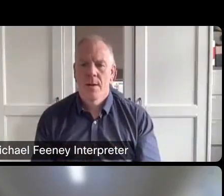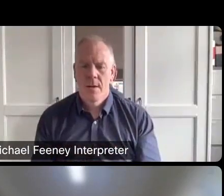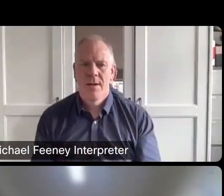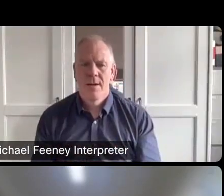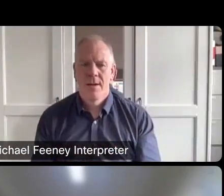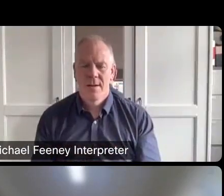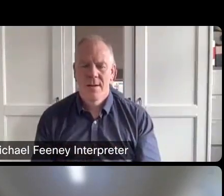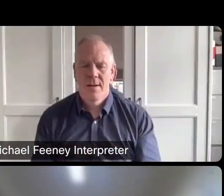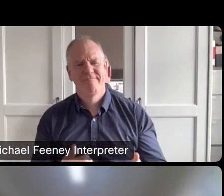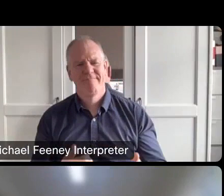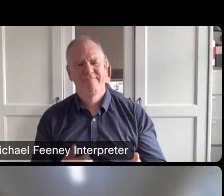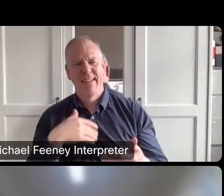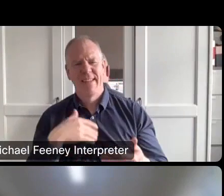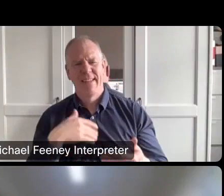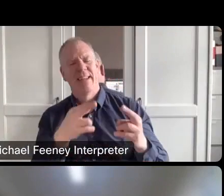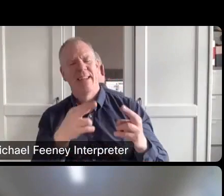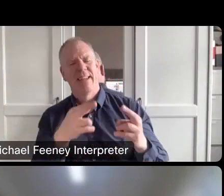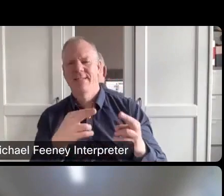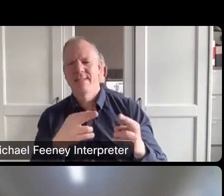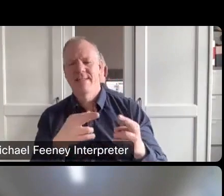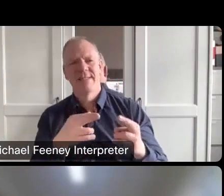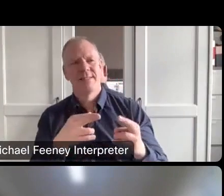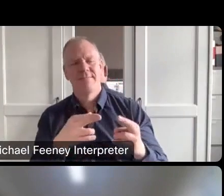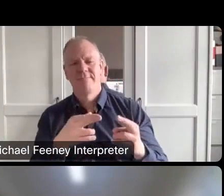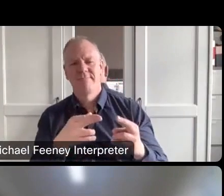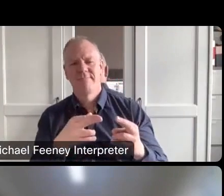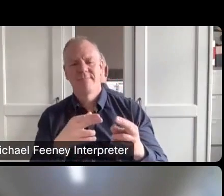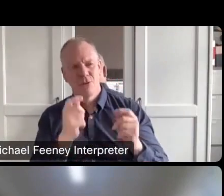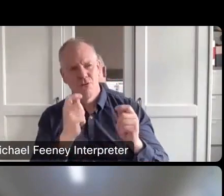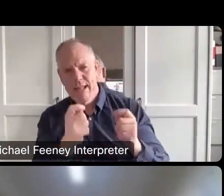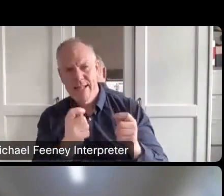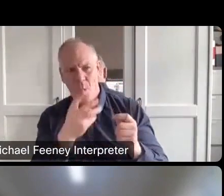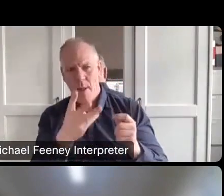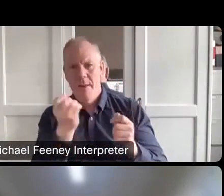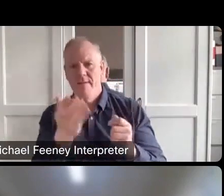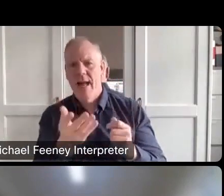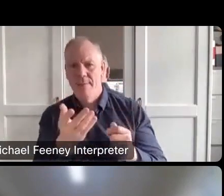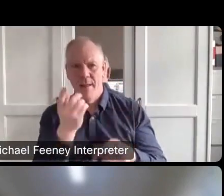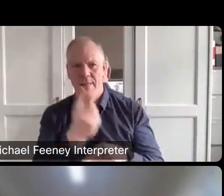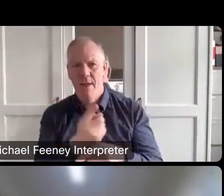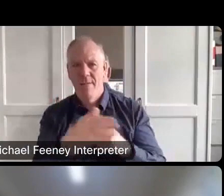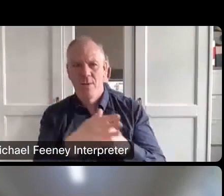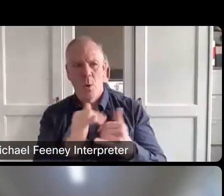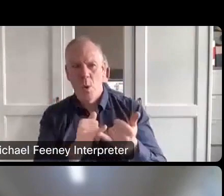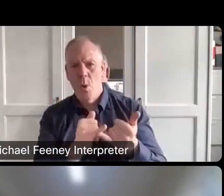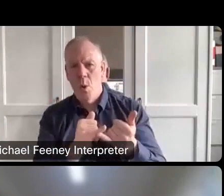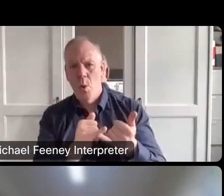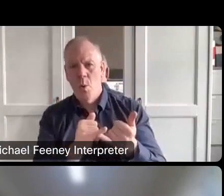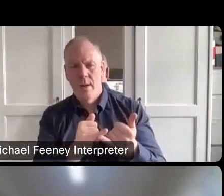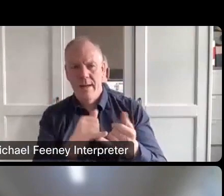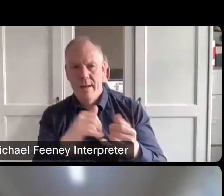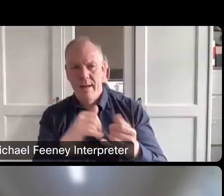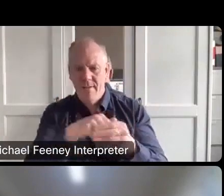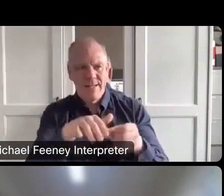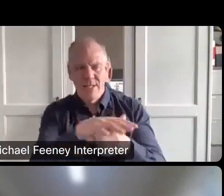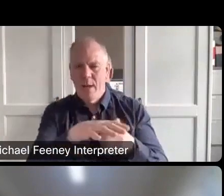but in a sense, reassured by the amount of training that's going to be available, that is available for people that find themselves in these